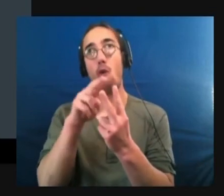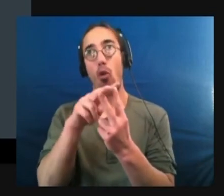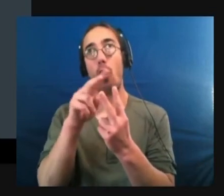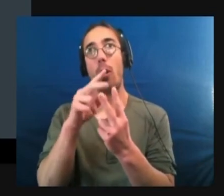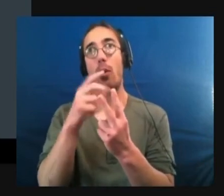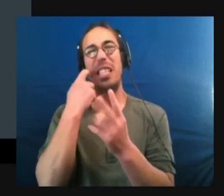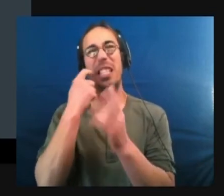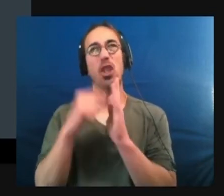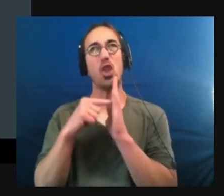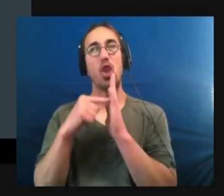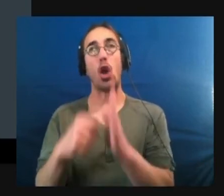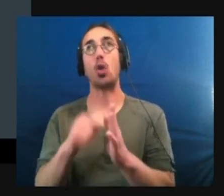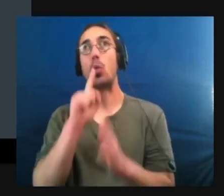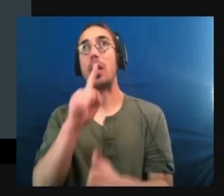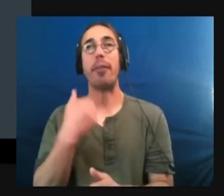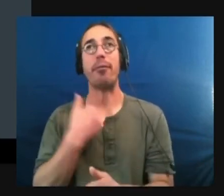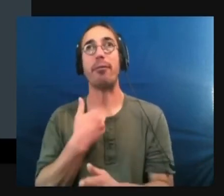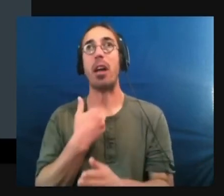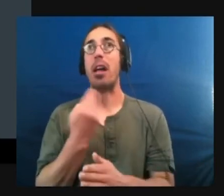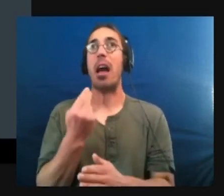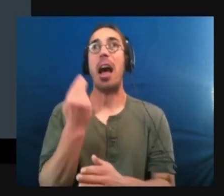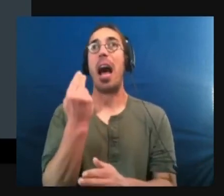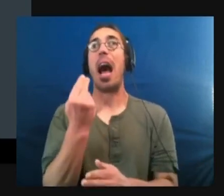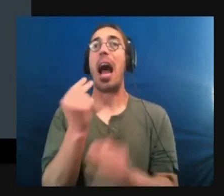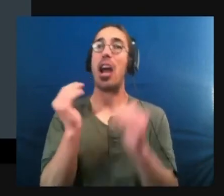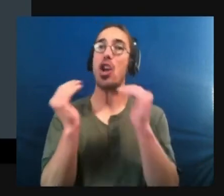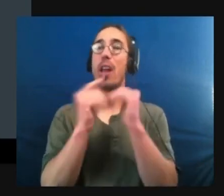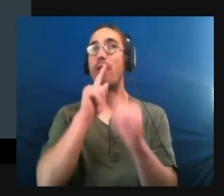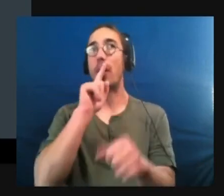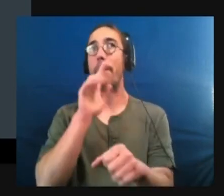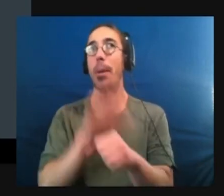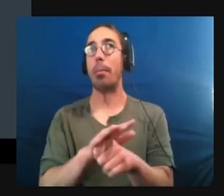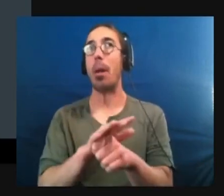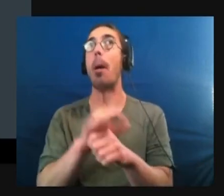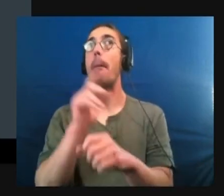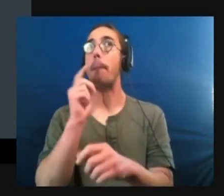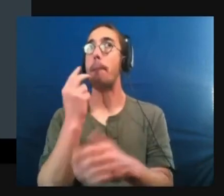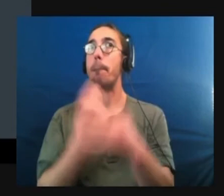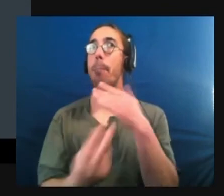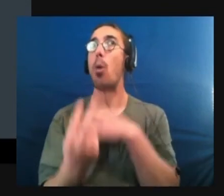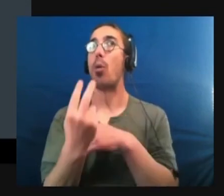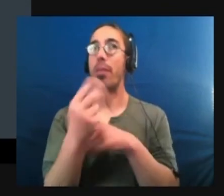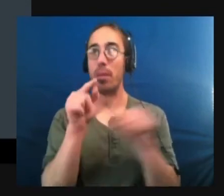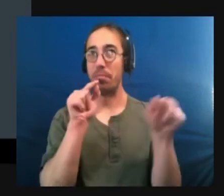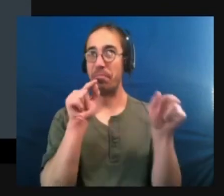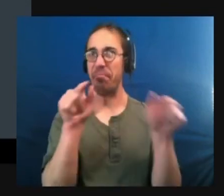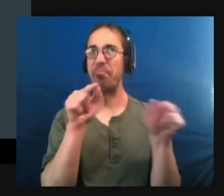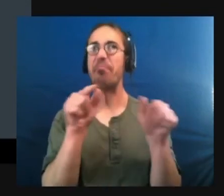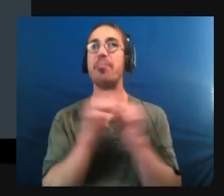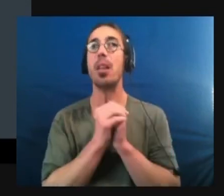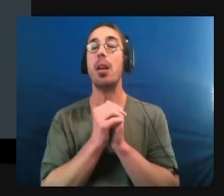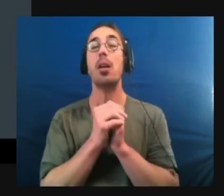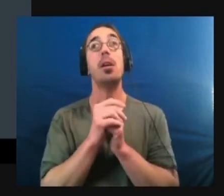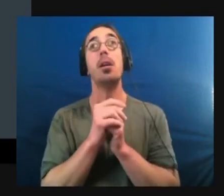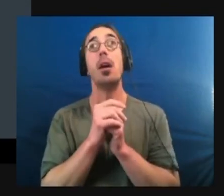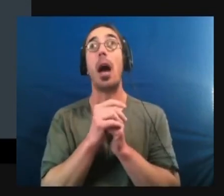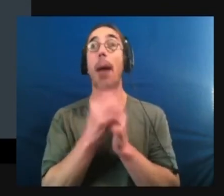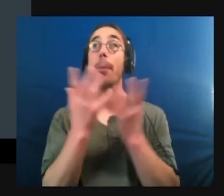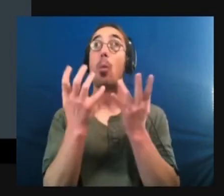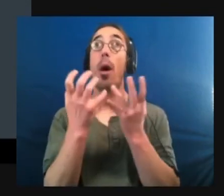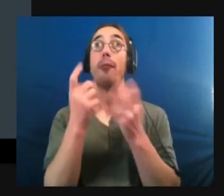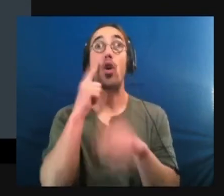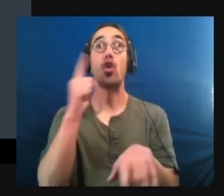to really have a higher level of commitment to. Both of these things were something that for a very long time, it